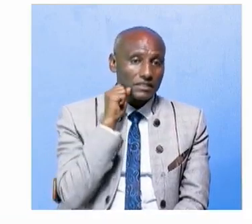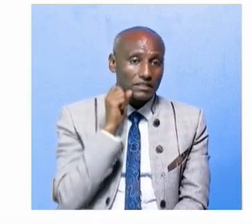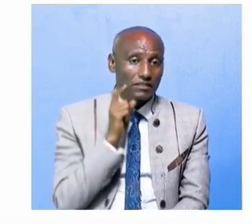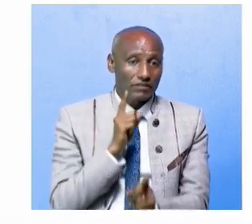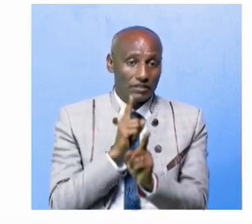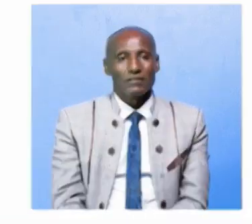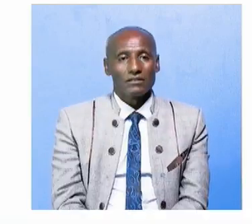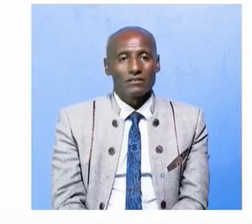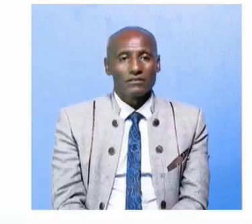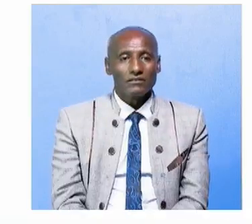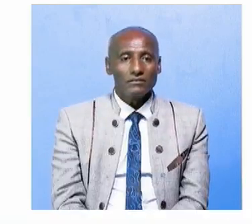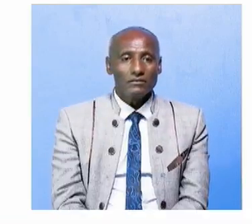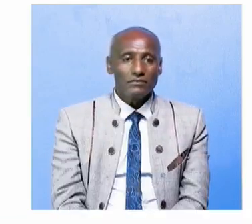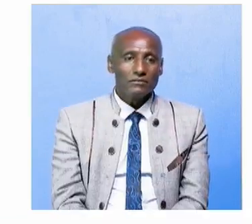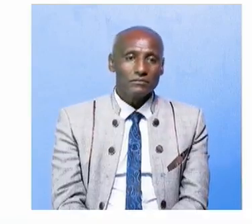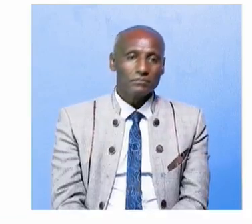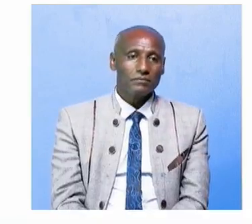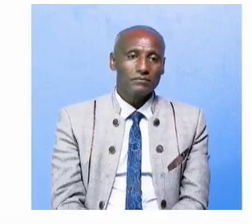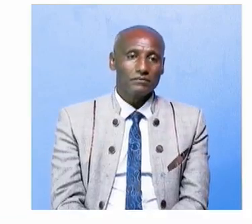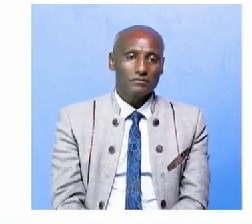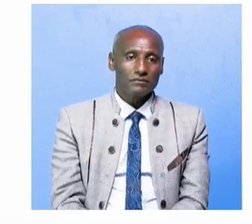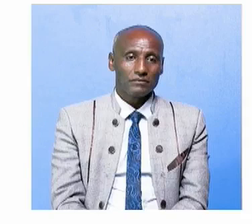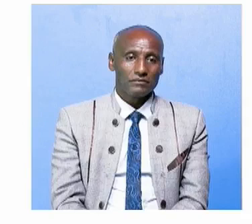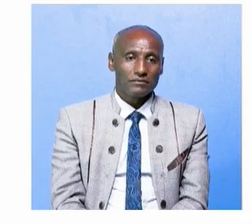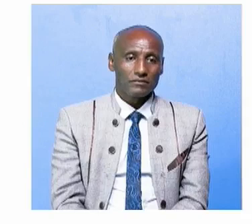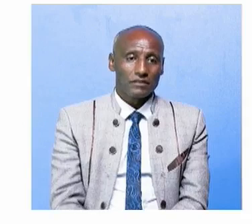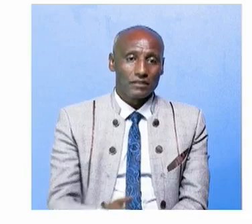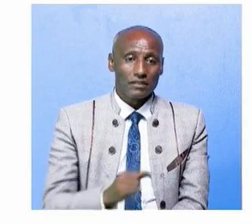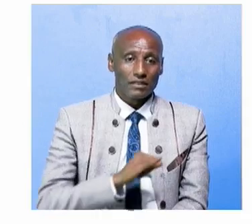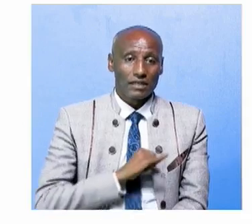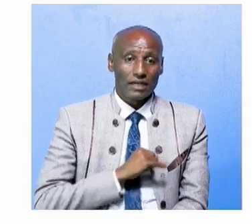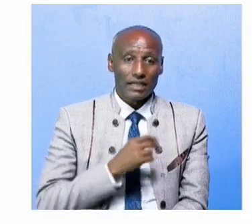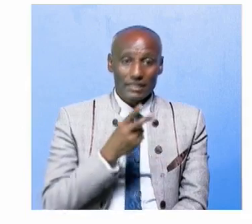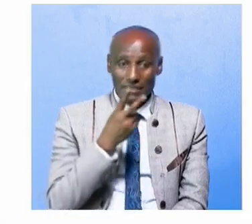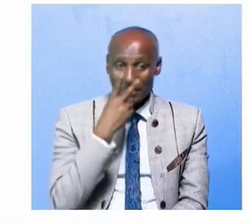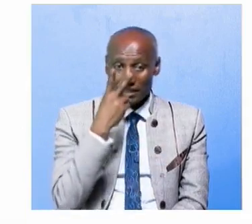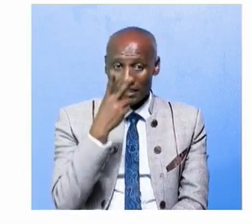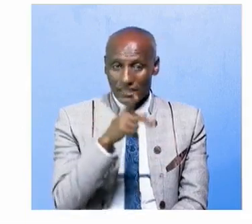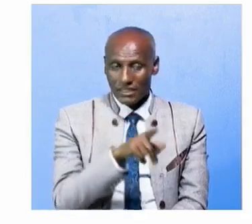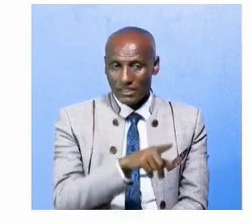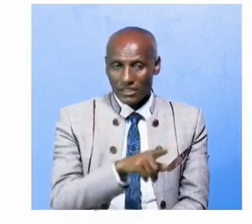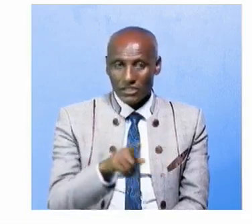reply, do you think? Stephen says, I see your point.